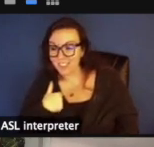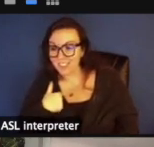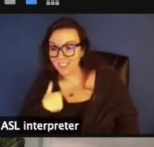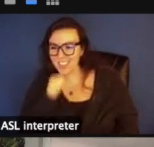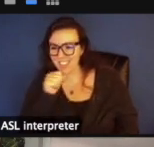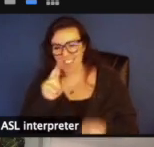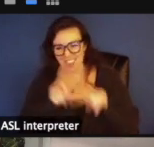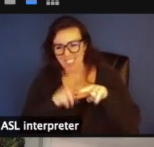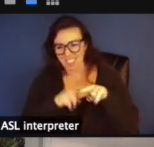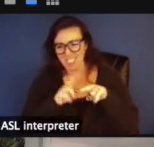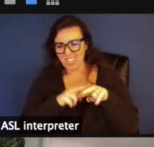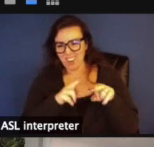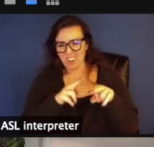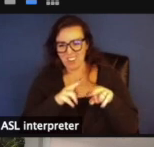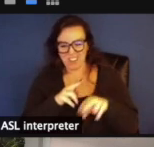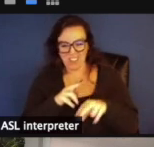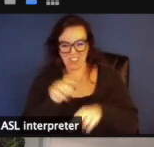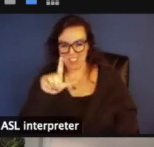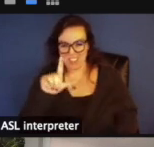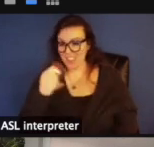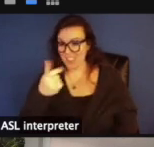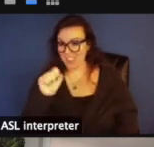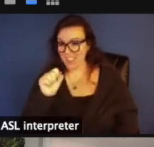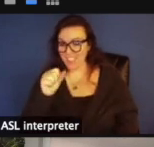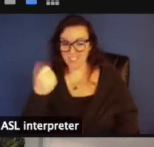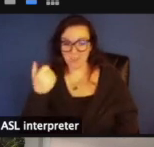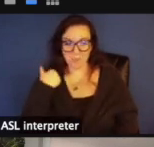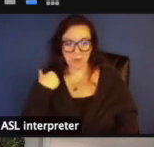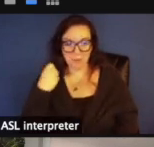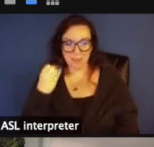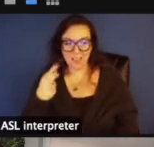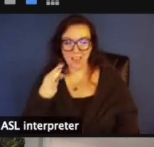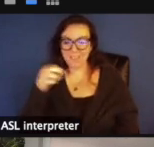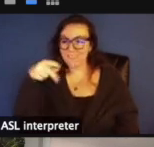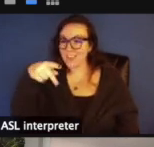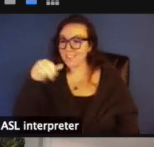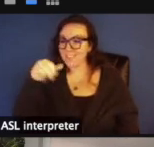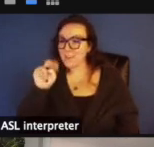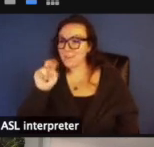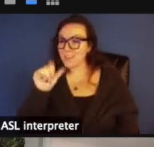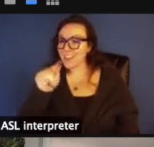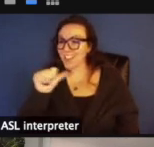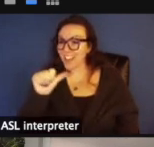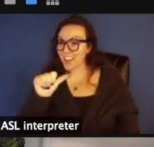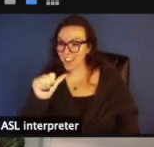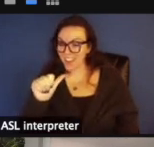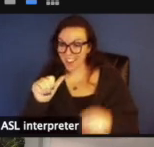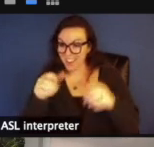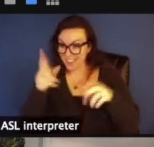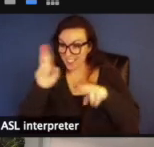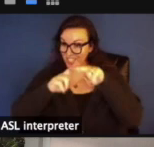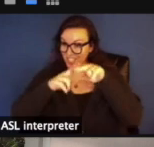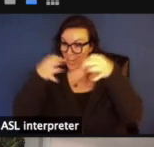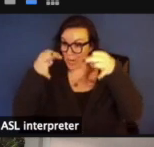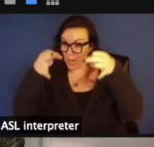mean the, not the chair? Not the chair, I'm talking about the legs. Mm-hmm. Okay. It kind of reminds me of a pinata. They do. You're right. Right.